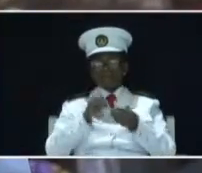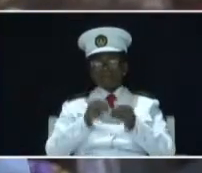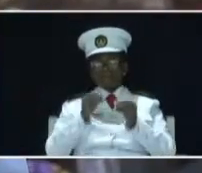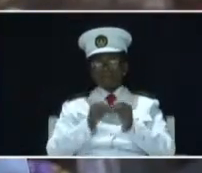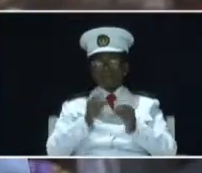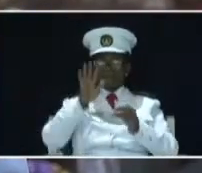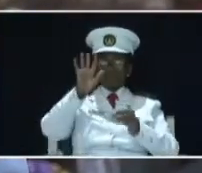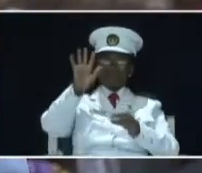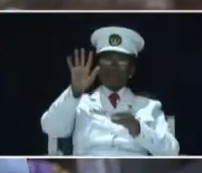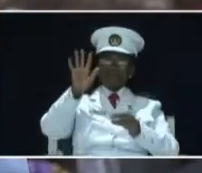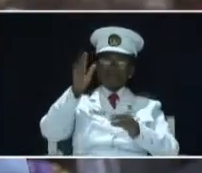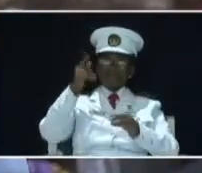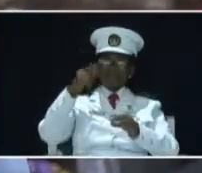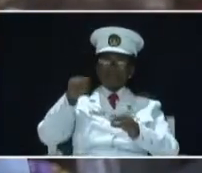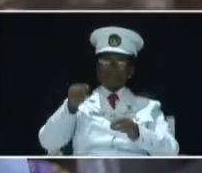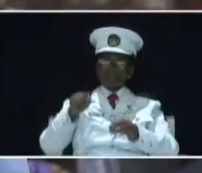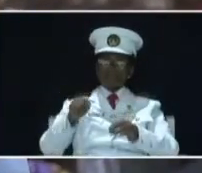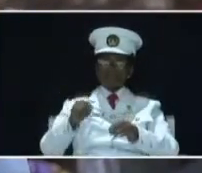five, the senior partner